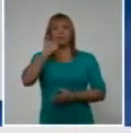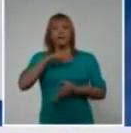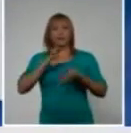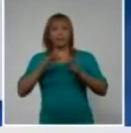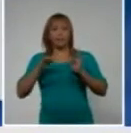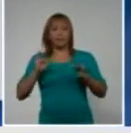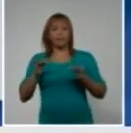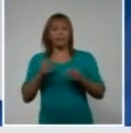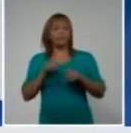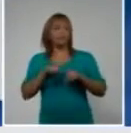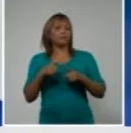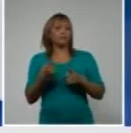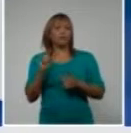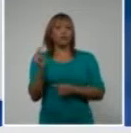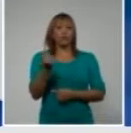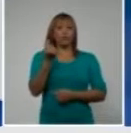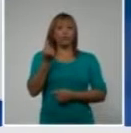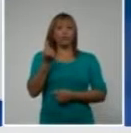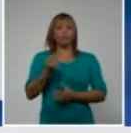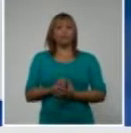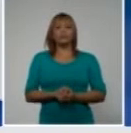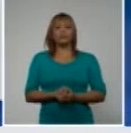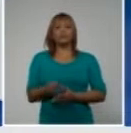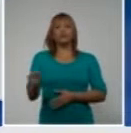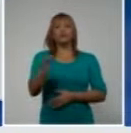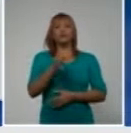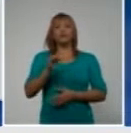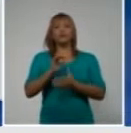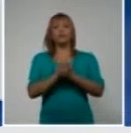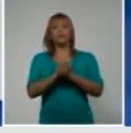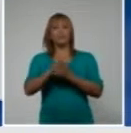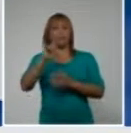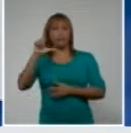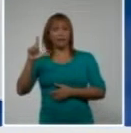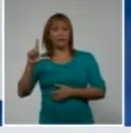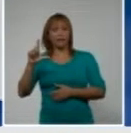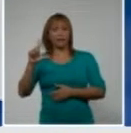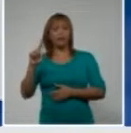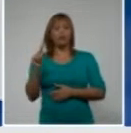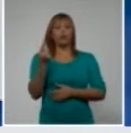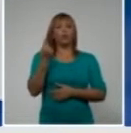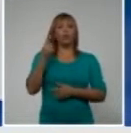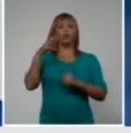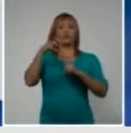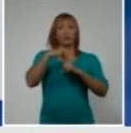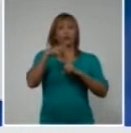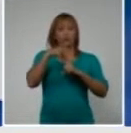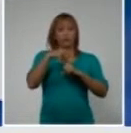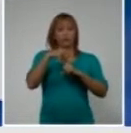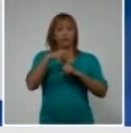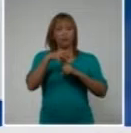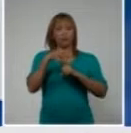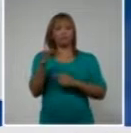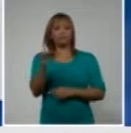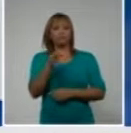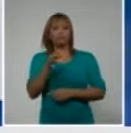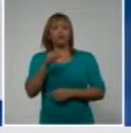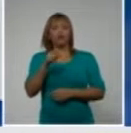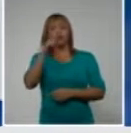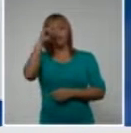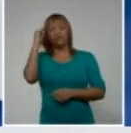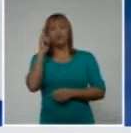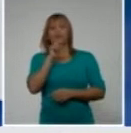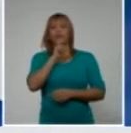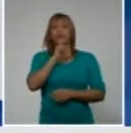2 patients are from San Antonio de los Baños municipality, 1 from Mariel, 1 from Alquizar, and 1 from